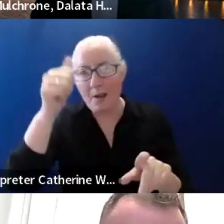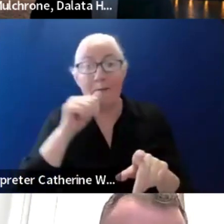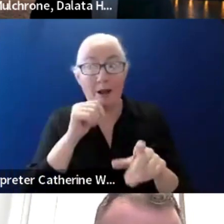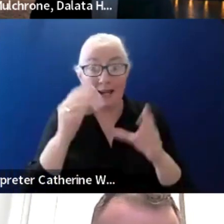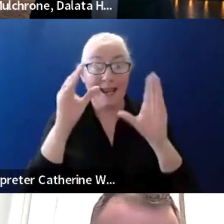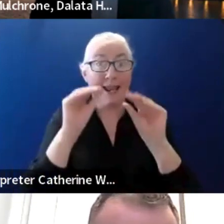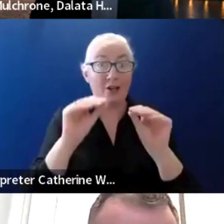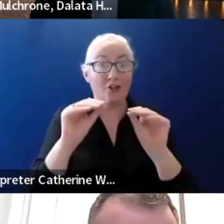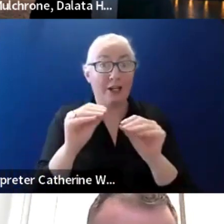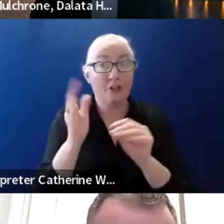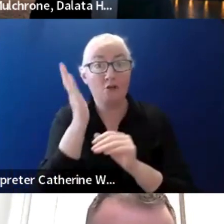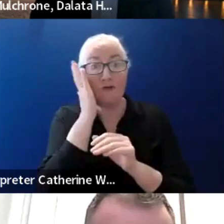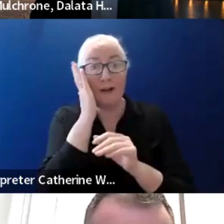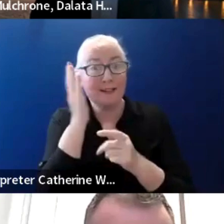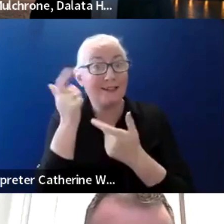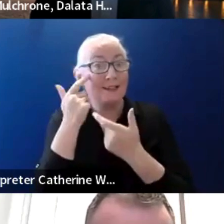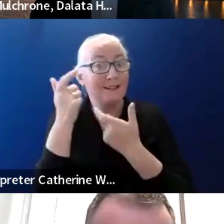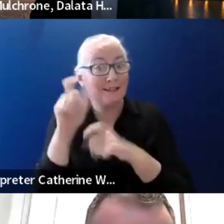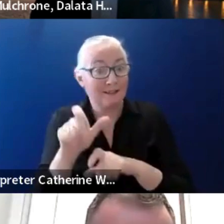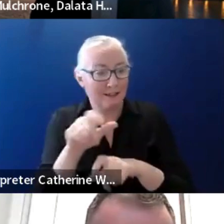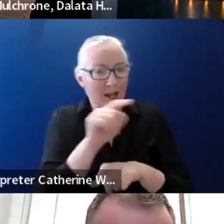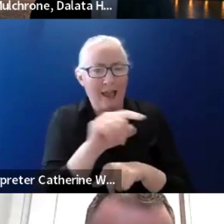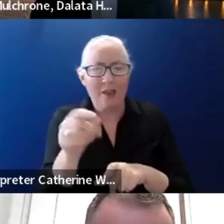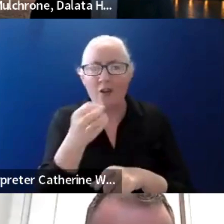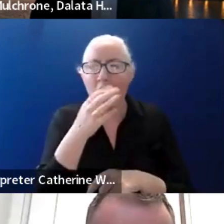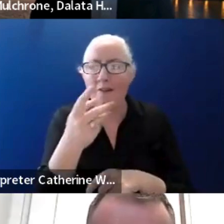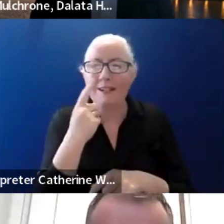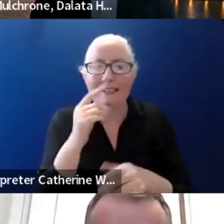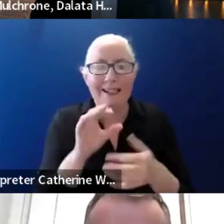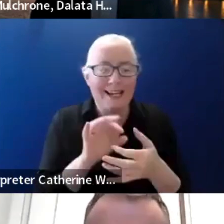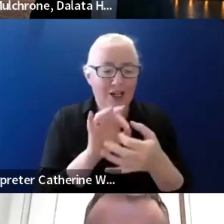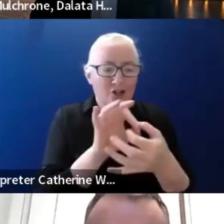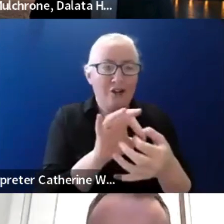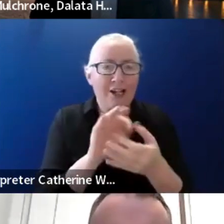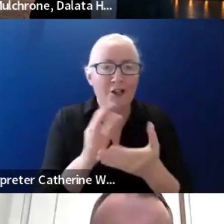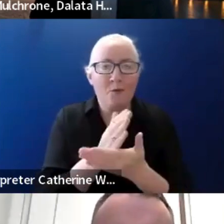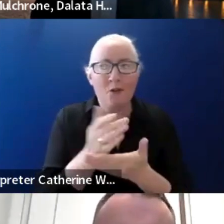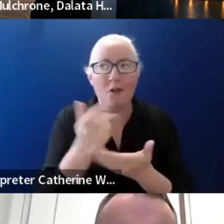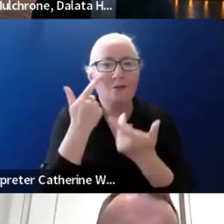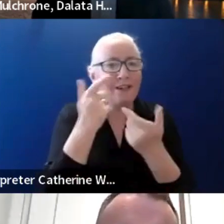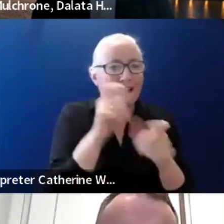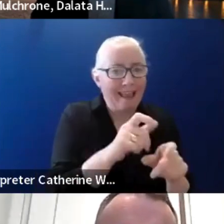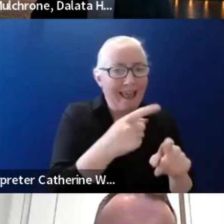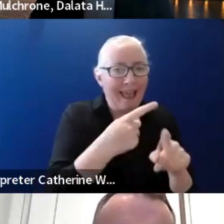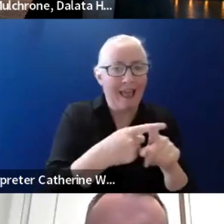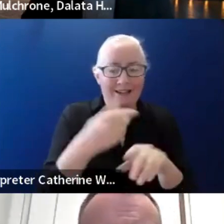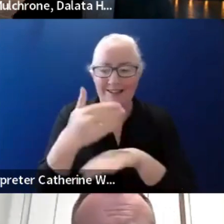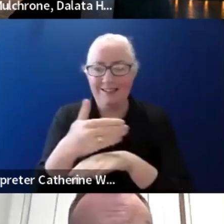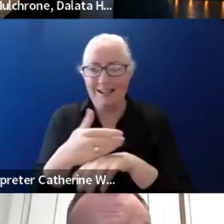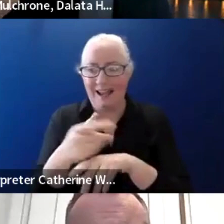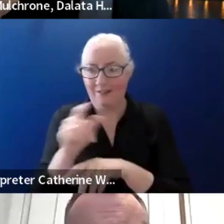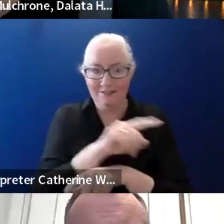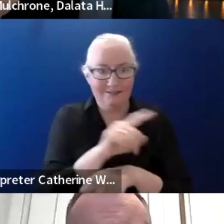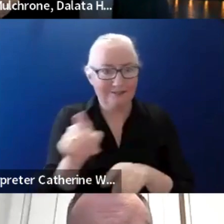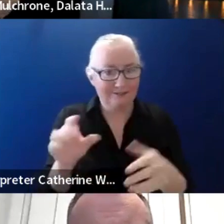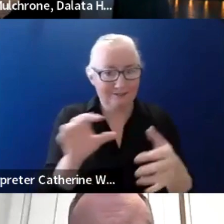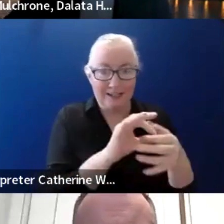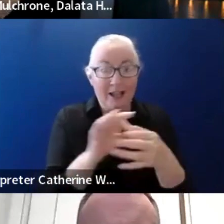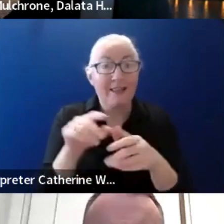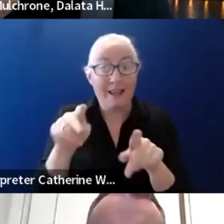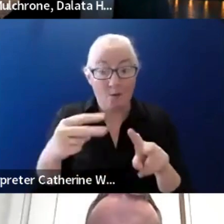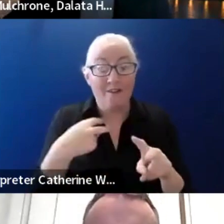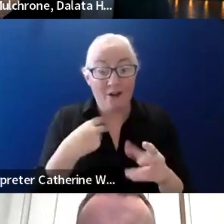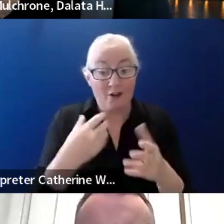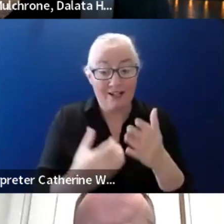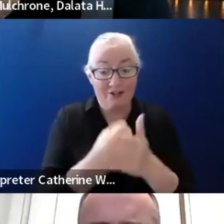our residents as well. And that was really lovely to see the interaction between both the residents and the employees. So that was actually really very successful